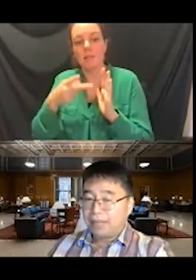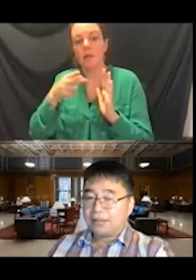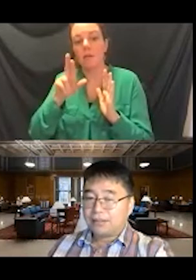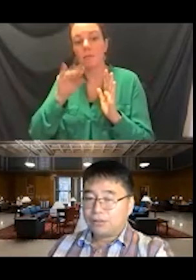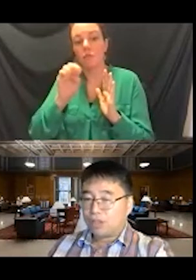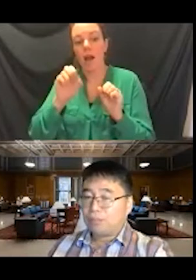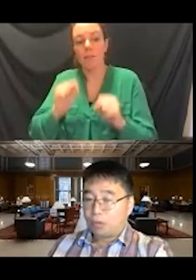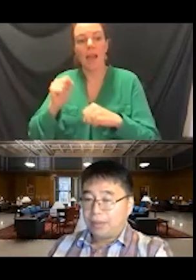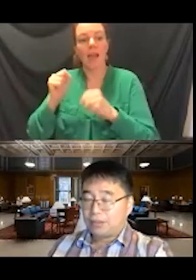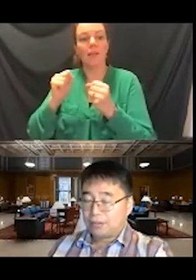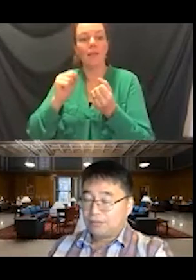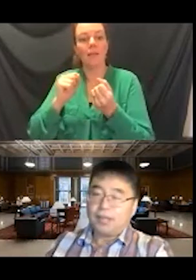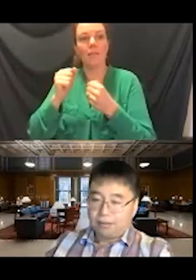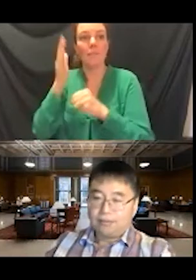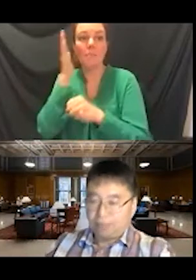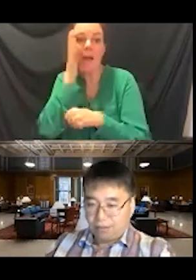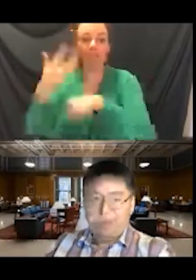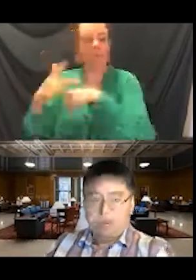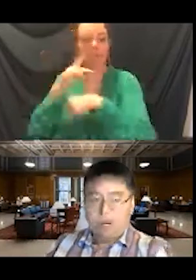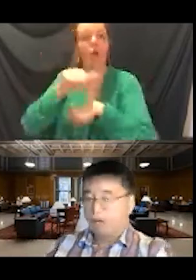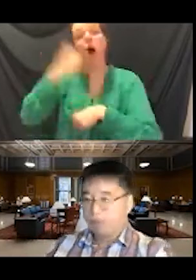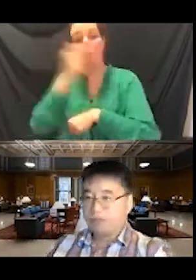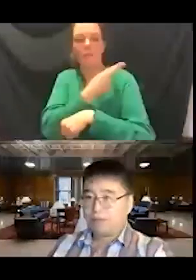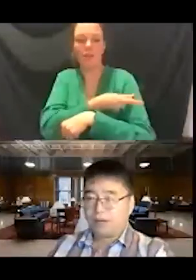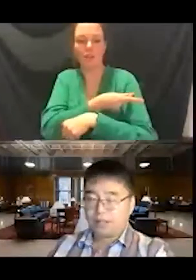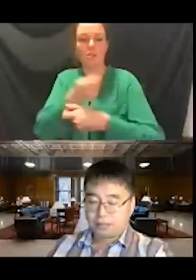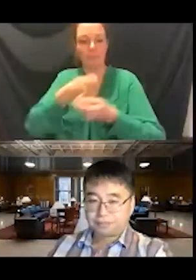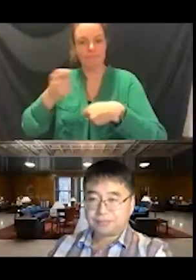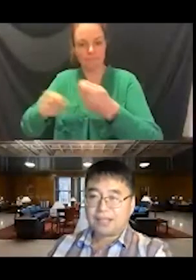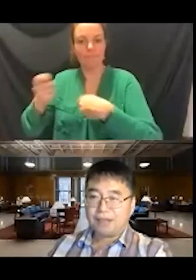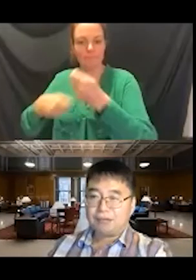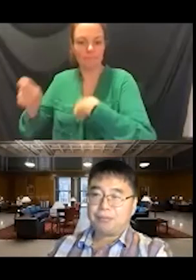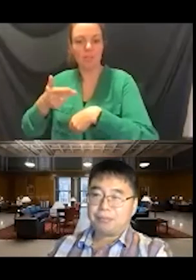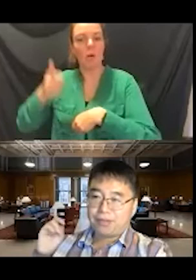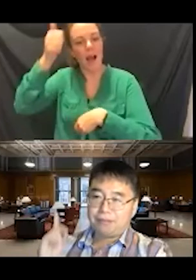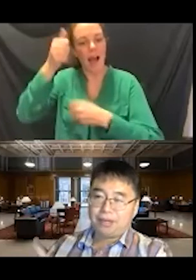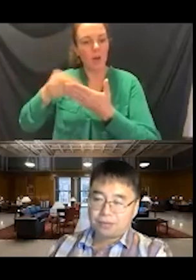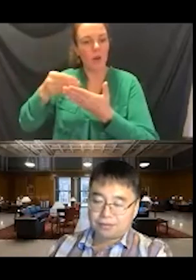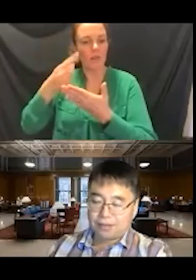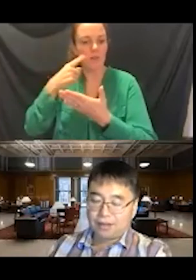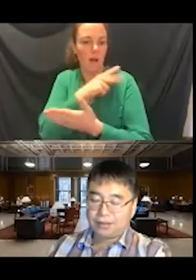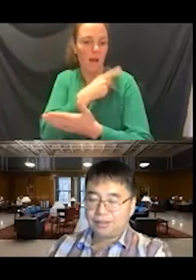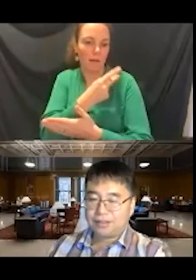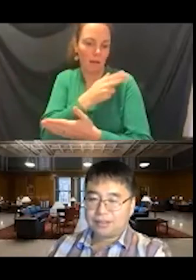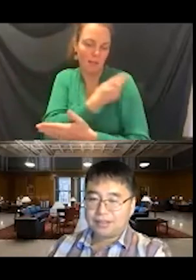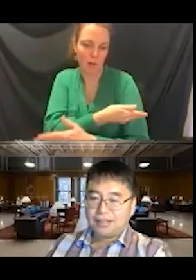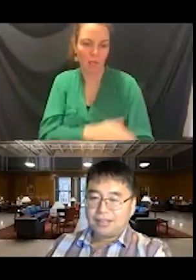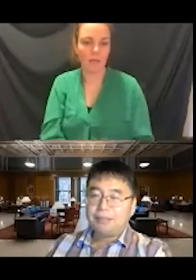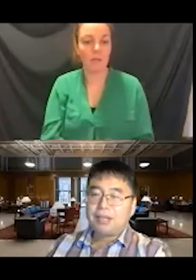up beds to treat more patients and therefore higher revenue for the hospital. And remember, for the inpatient